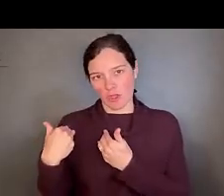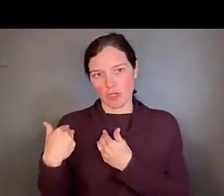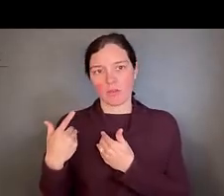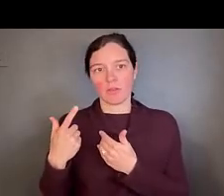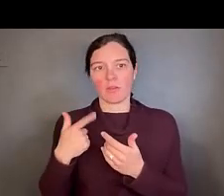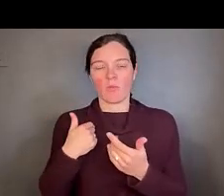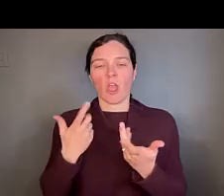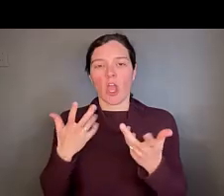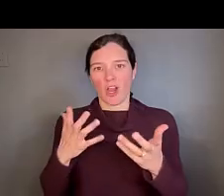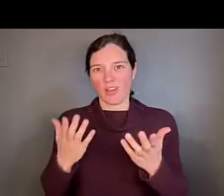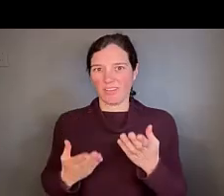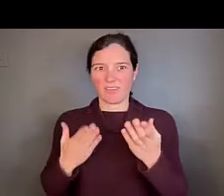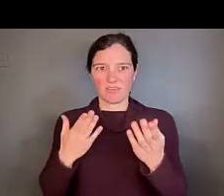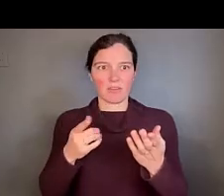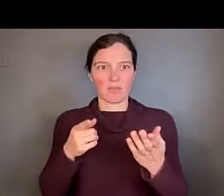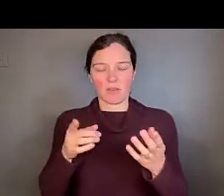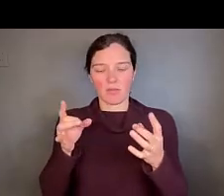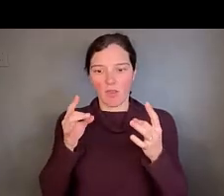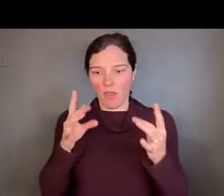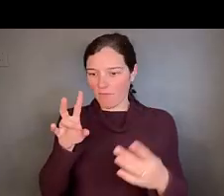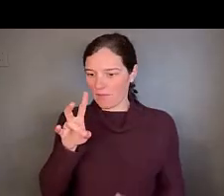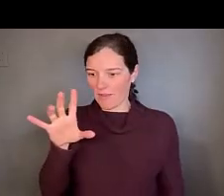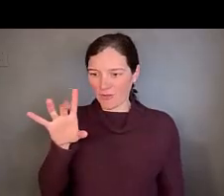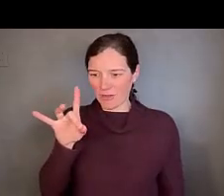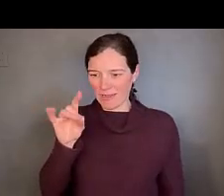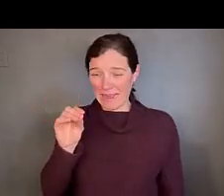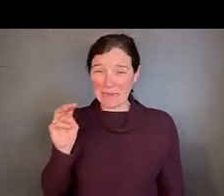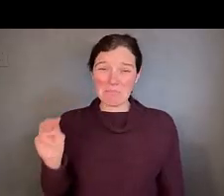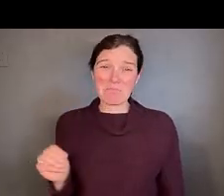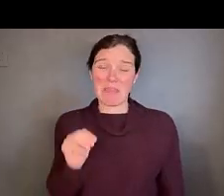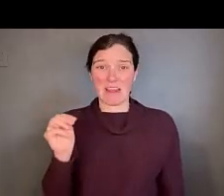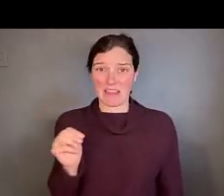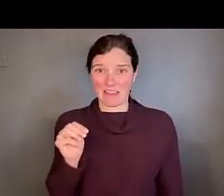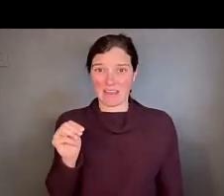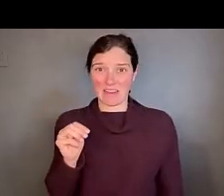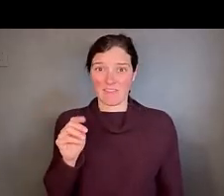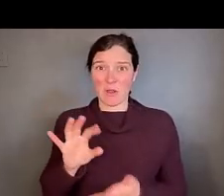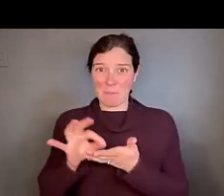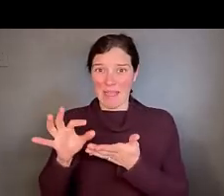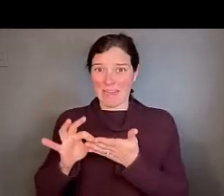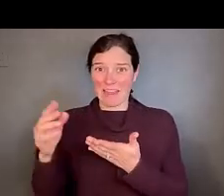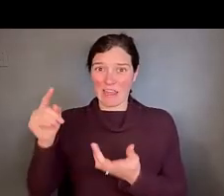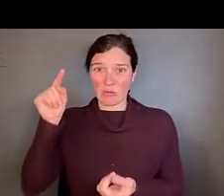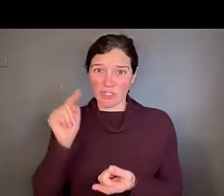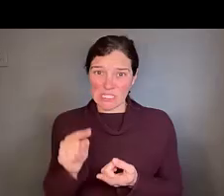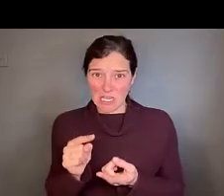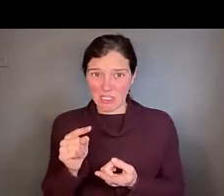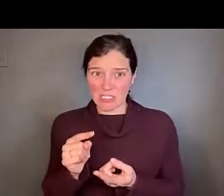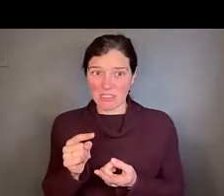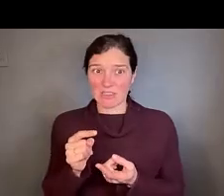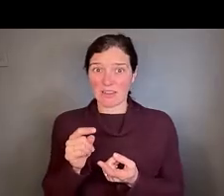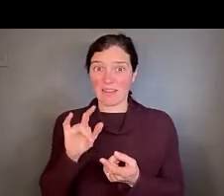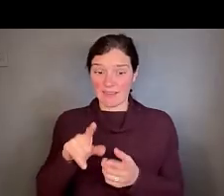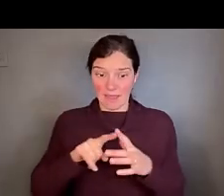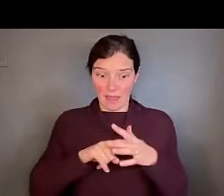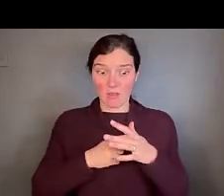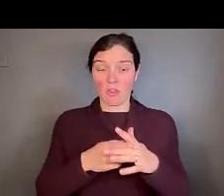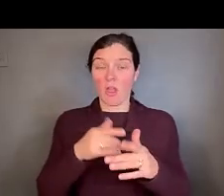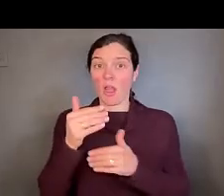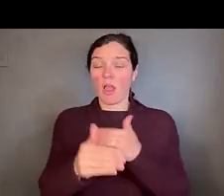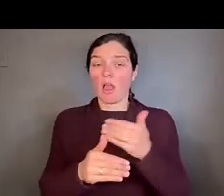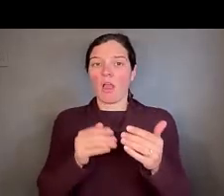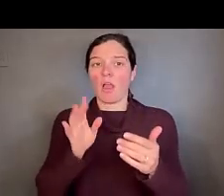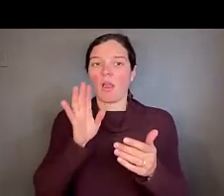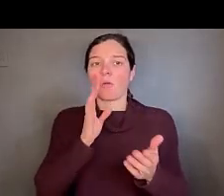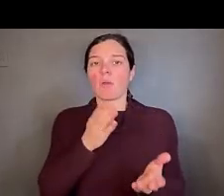already suggested, it's just so horrifying, it's $780 million in Medicaid reductions. As those are implemented, that will